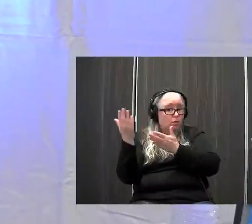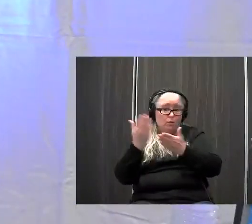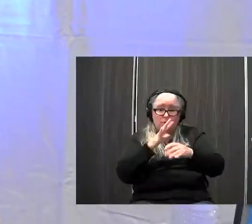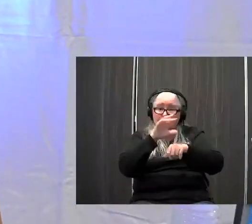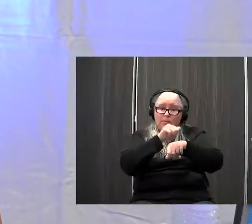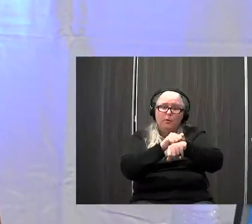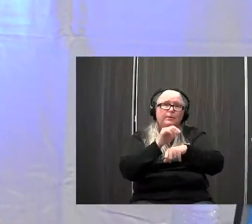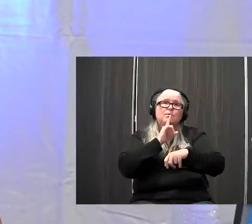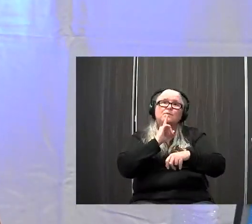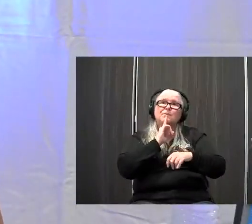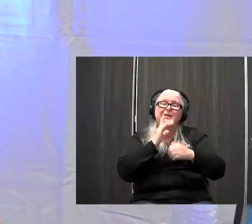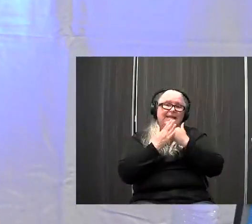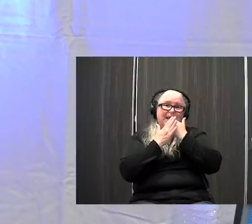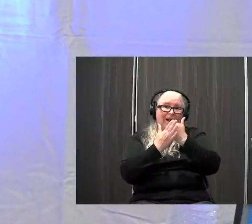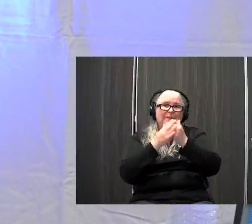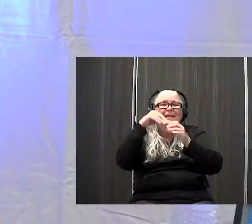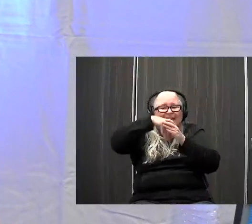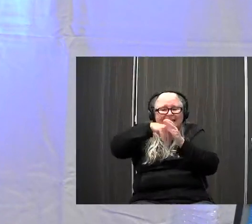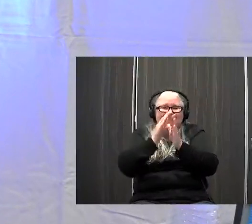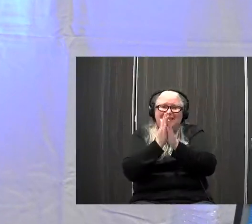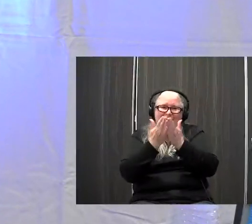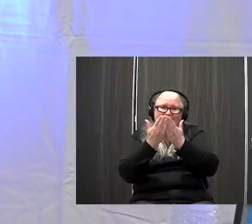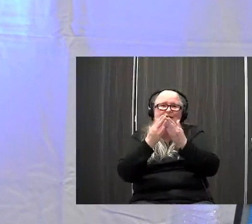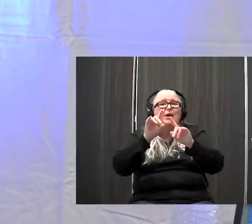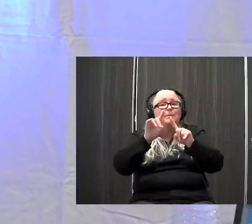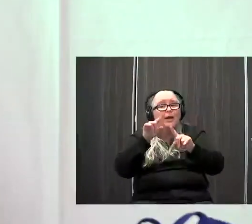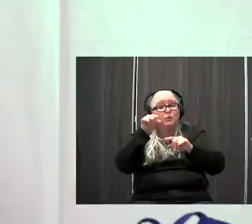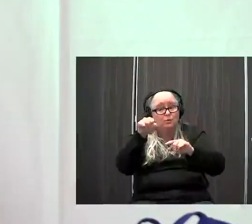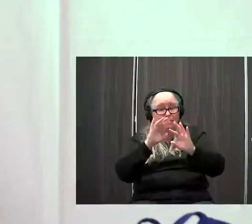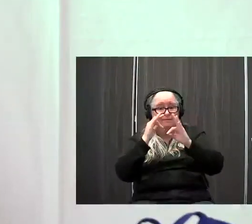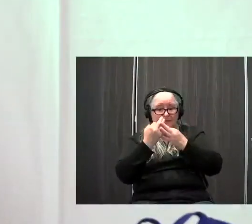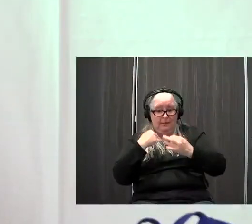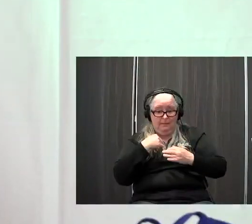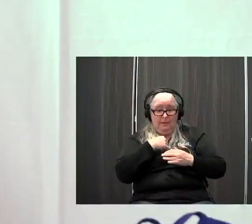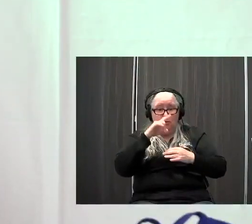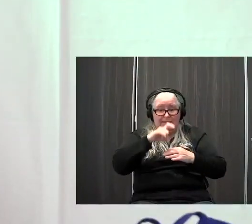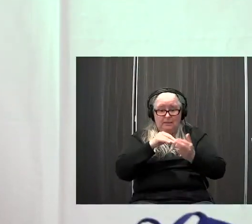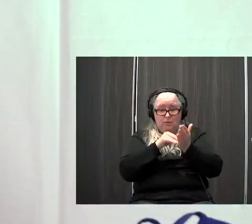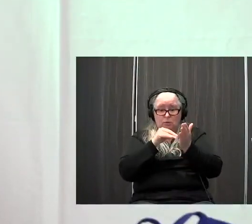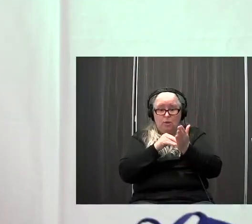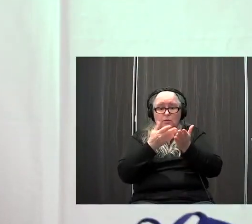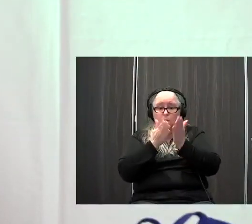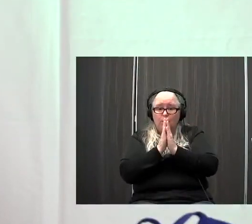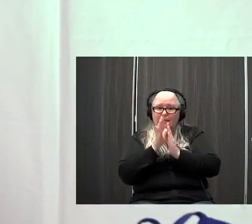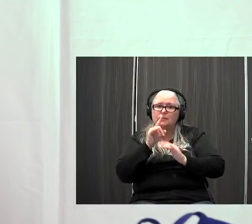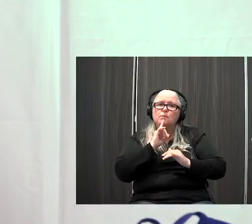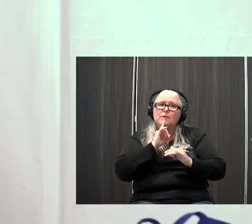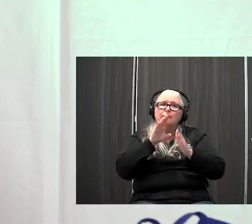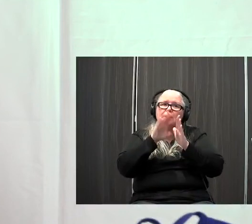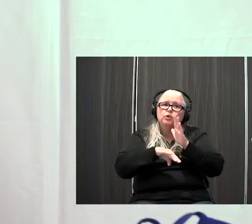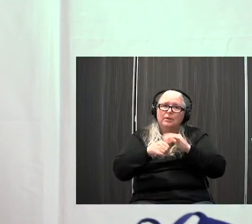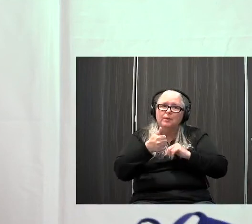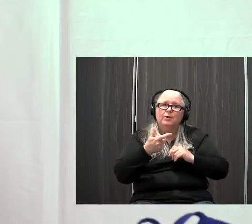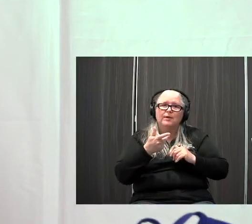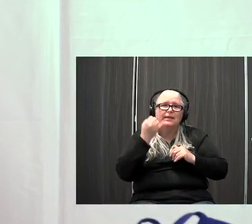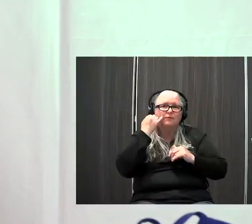so In the helpful. binder. But in the So- binder, but But it's if hard you to as a find. family member need a doctor to request it, it's cheaper. So like Oh, if you're trying to